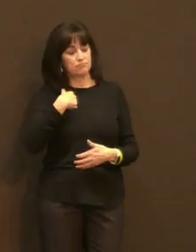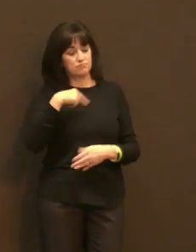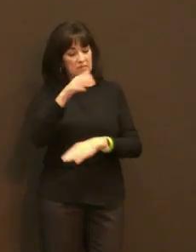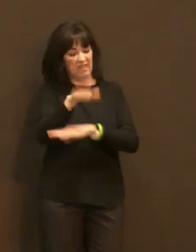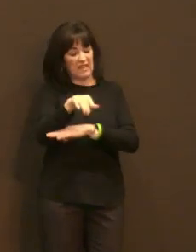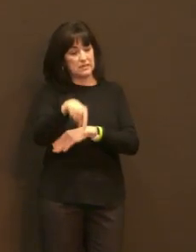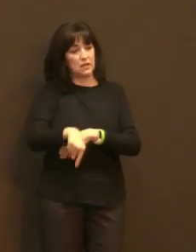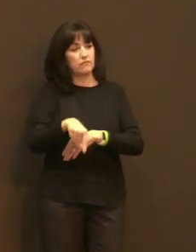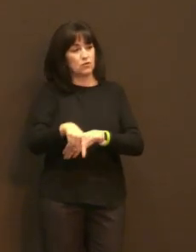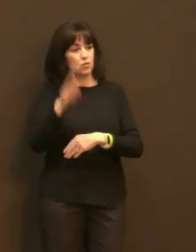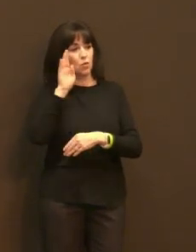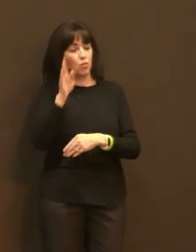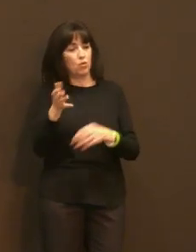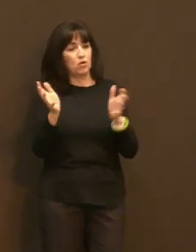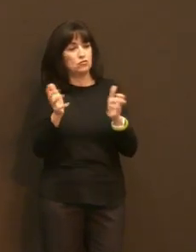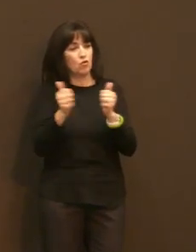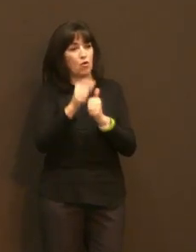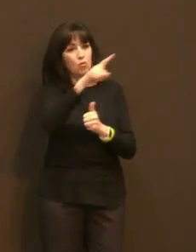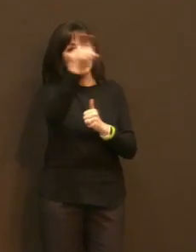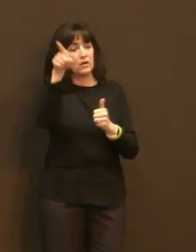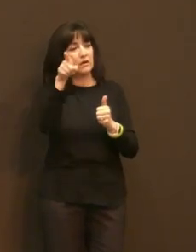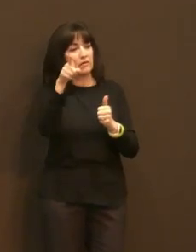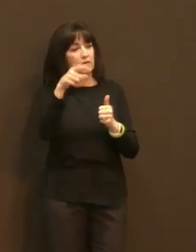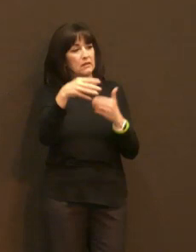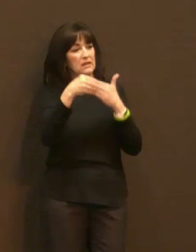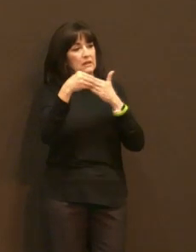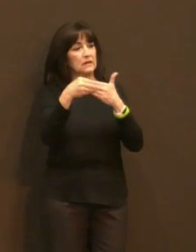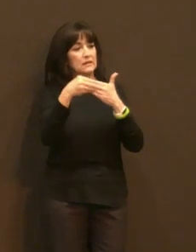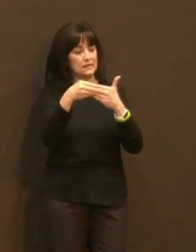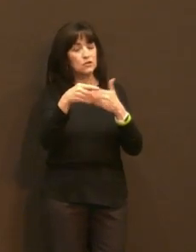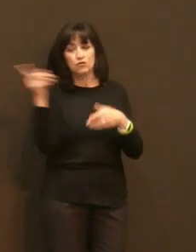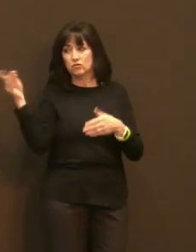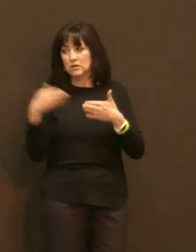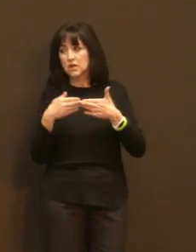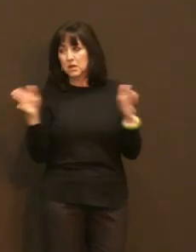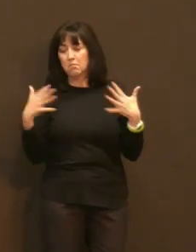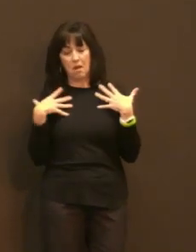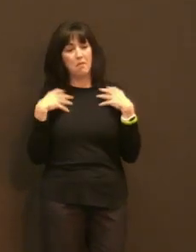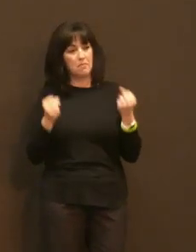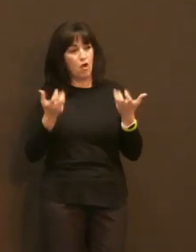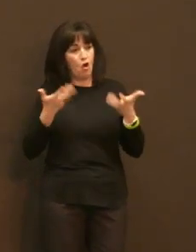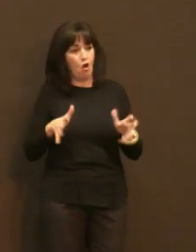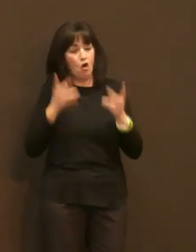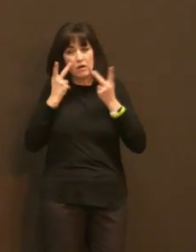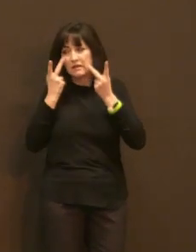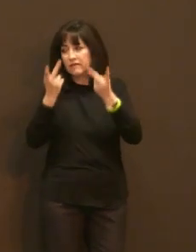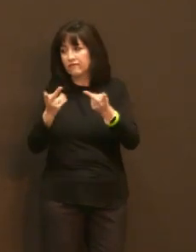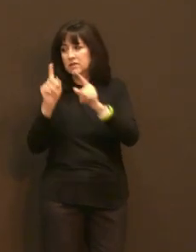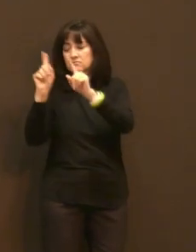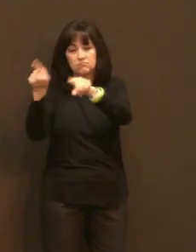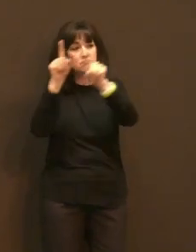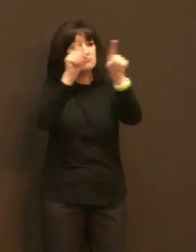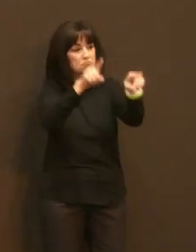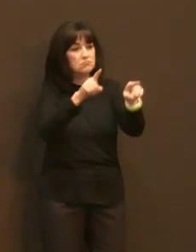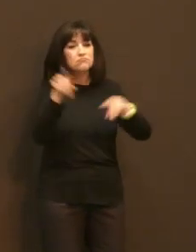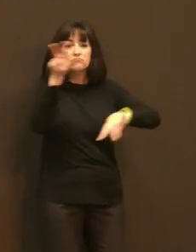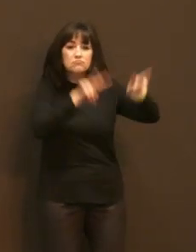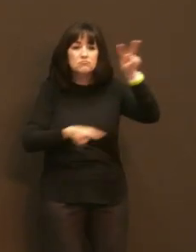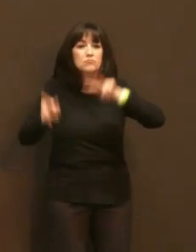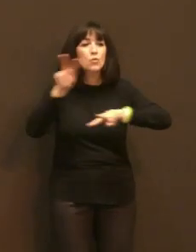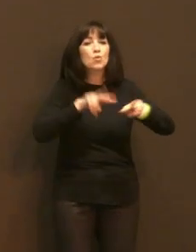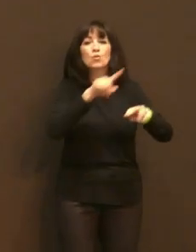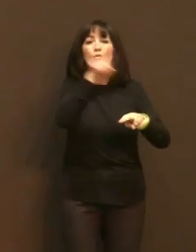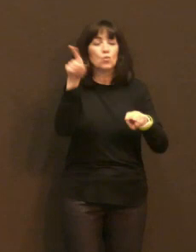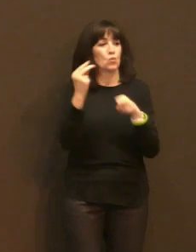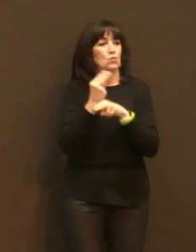afternoon with the leaders of those groups. Public Health has already been down to a number of their facilities to see the protective measures that they're